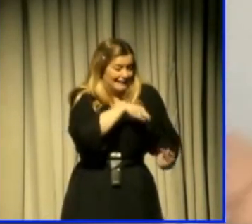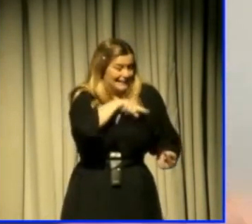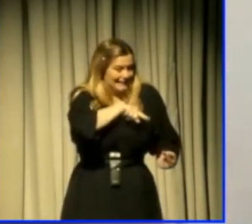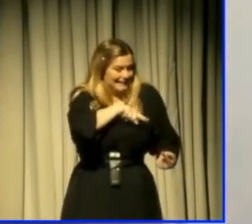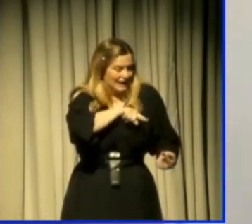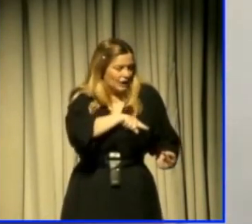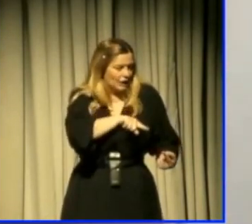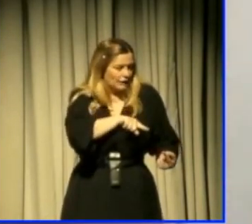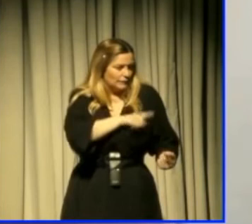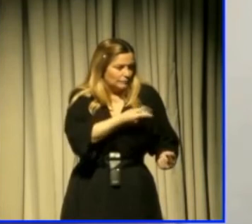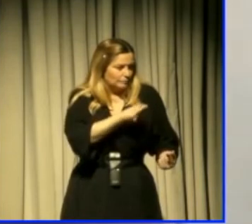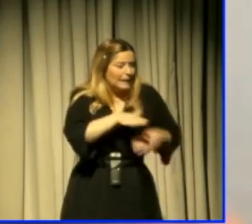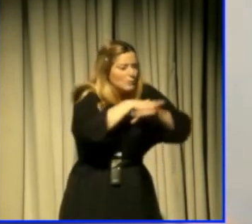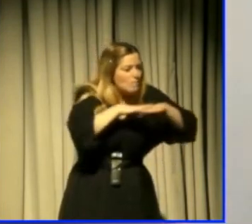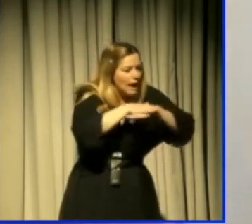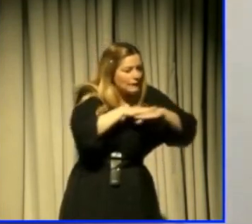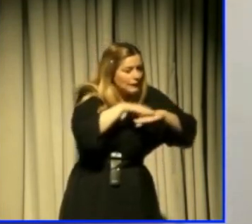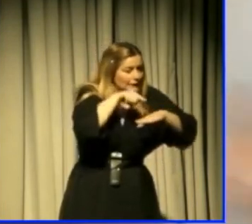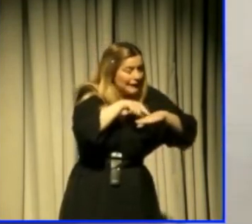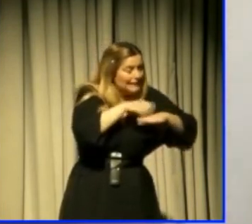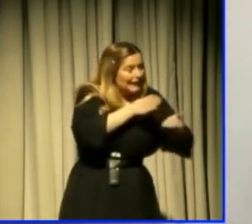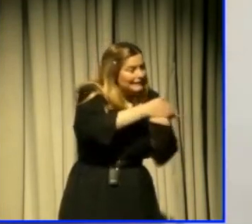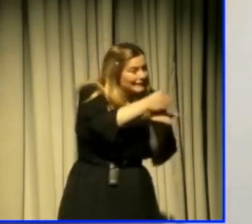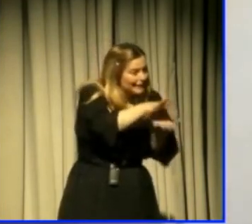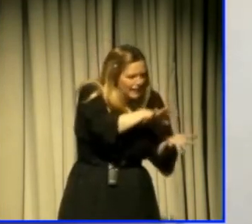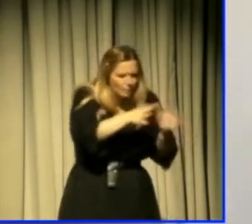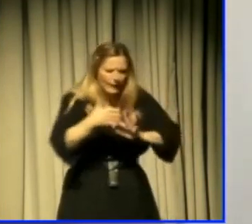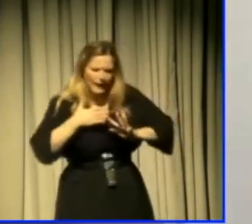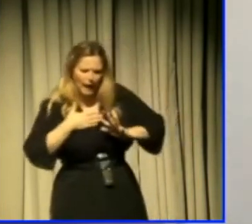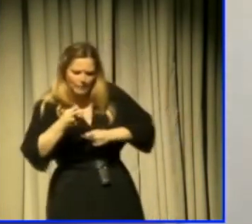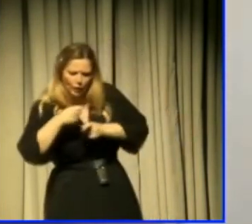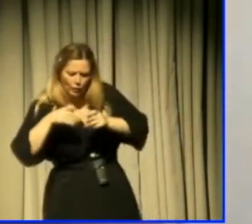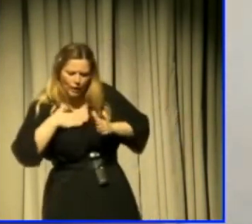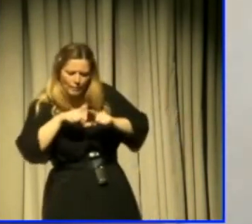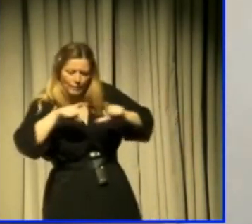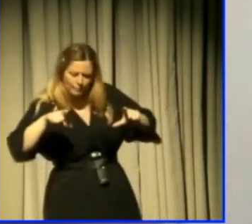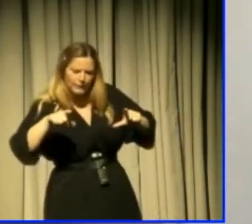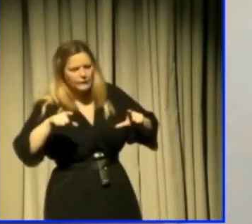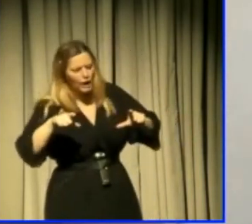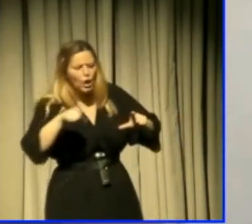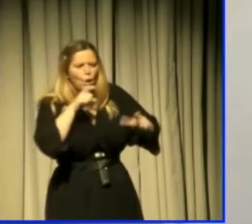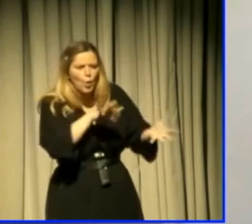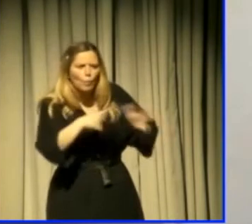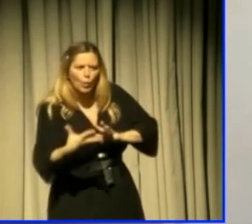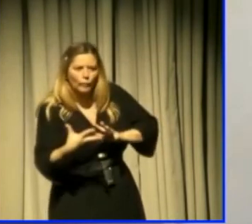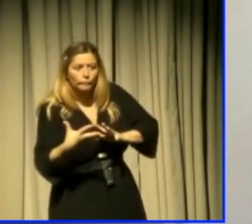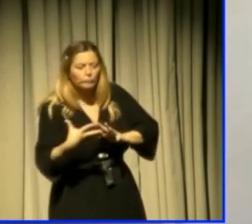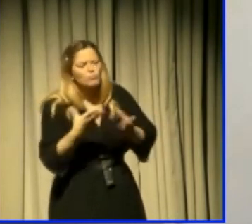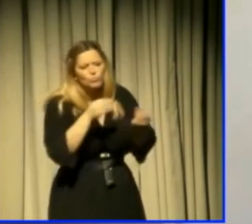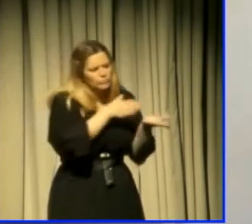your business. So there are a lot of trends out there. This is not the only one. And the thing that you can do as a company is to